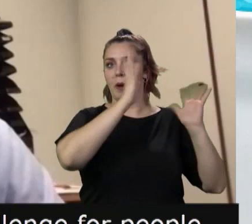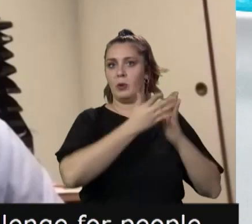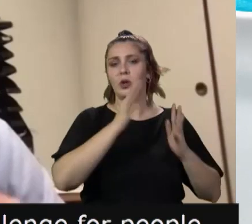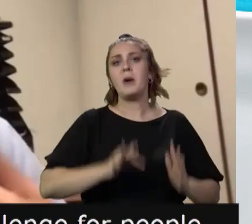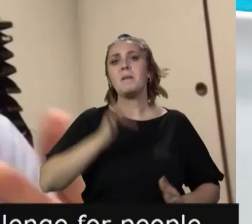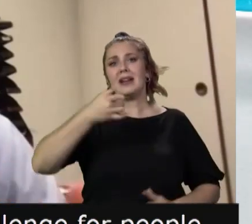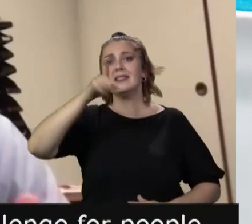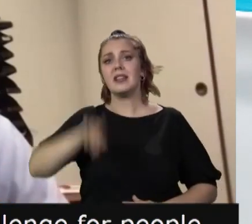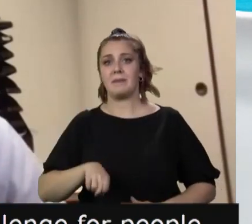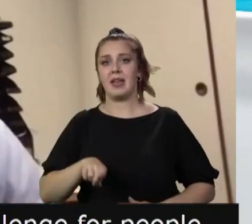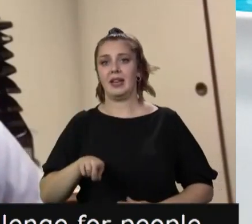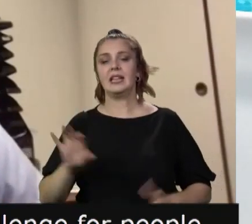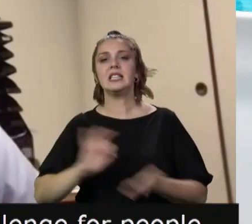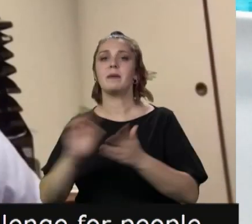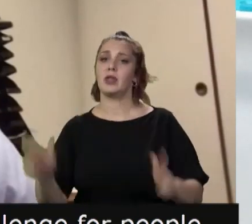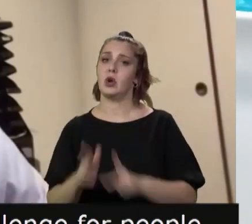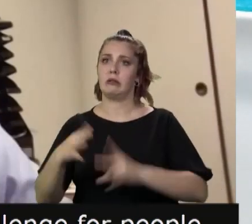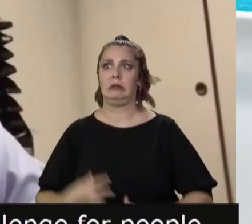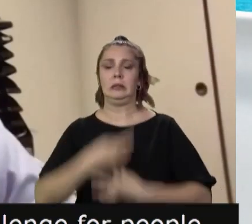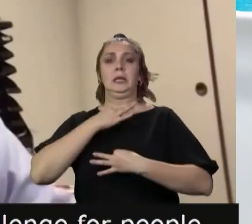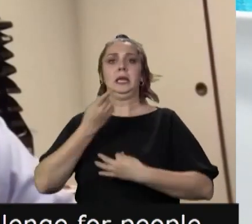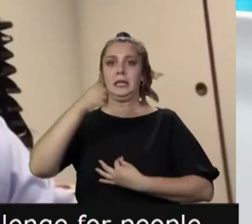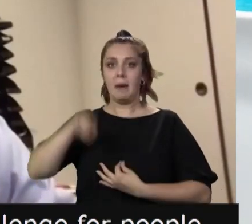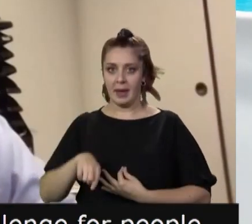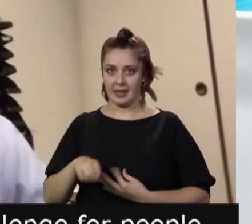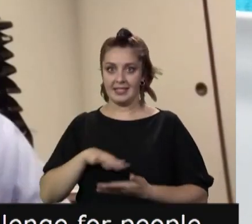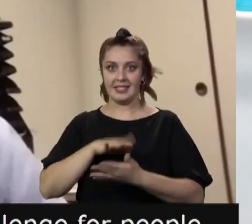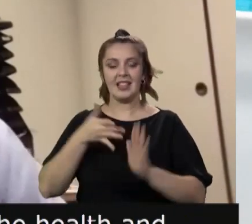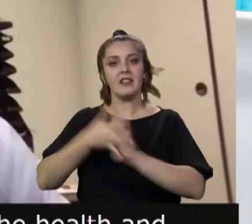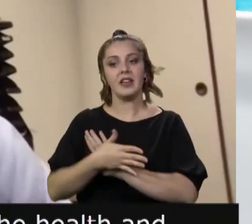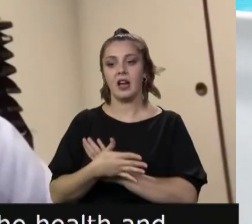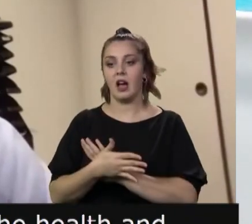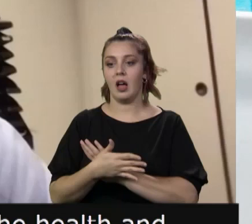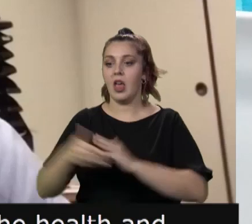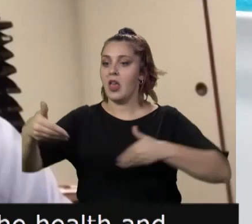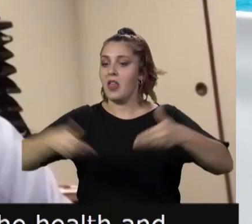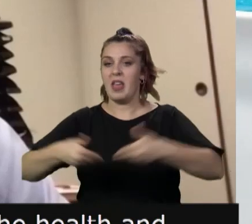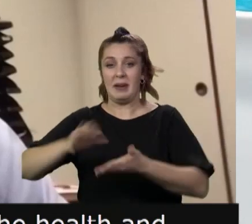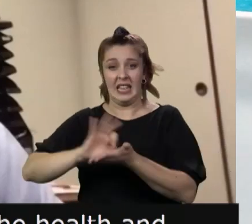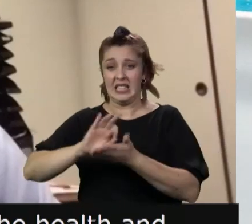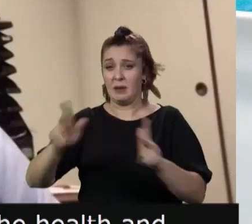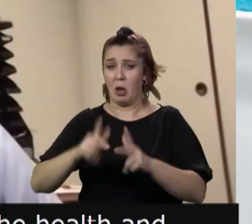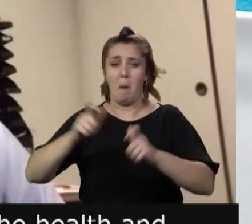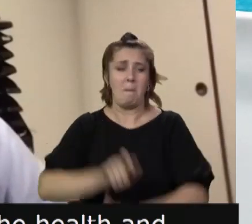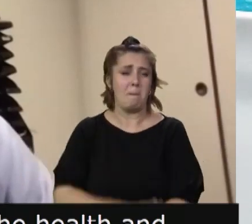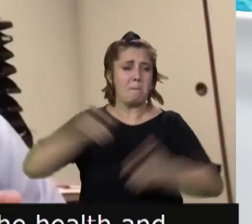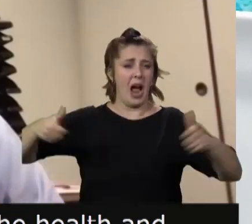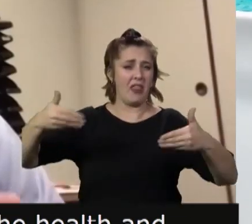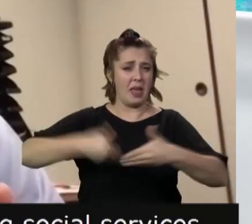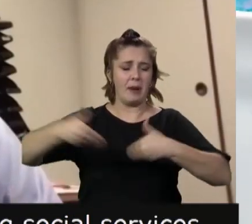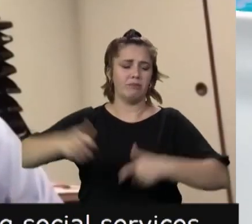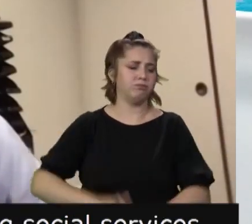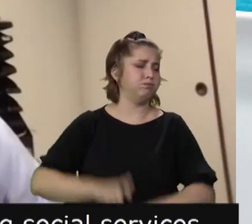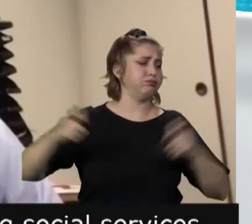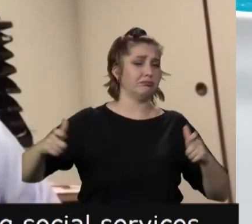urgency, the health and social urgency created by the pandemic regarding social services, there has been a huge spike in